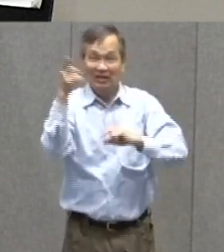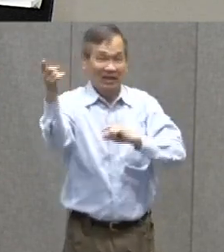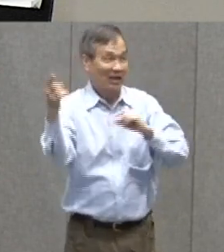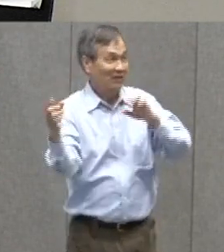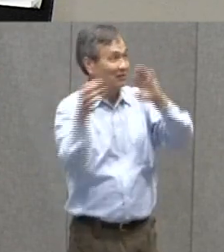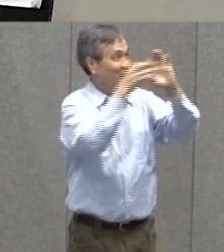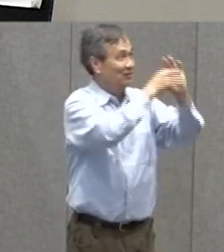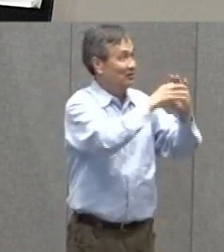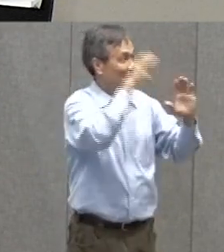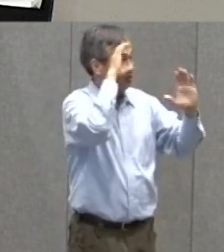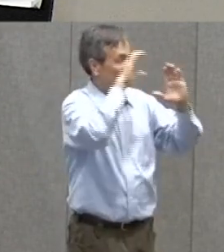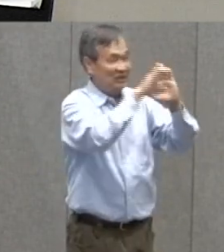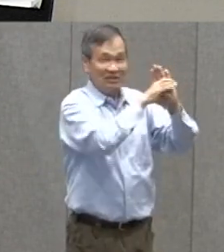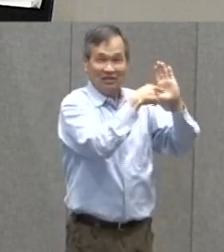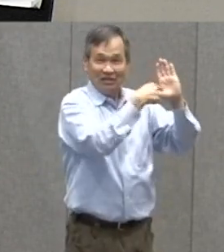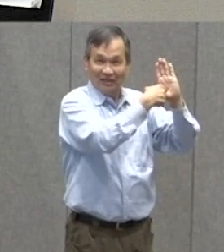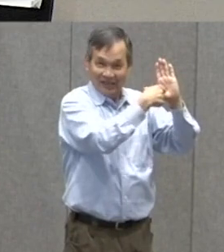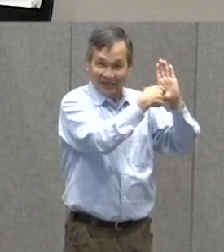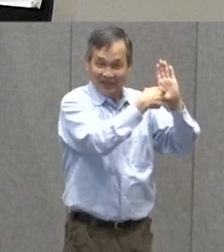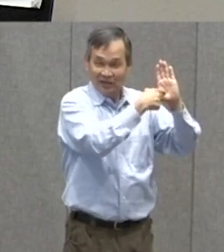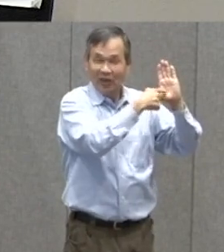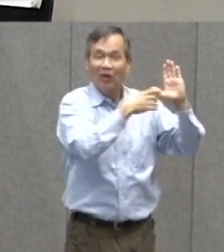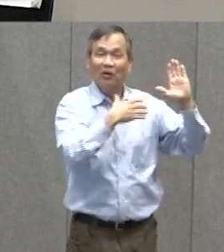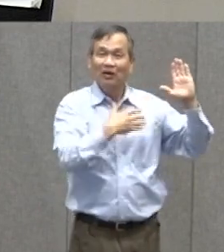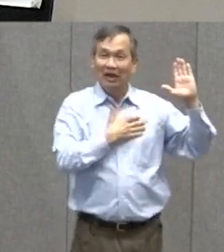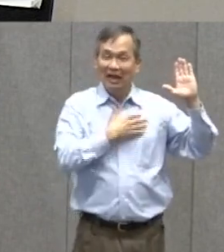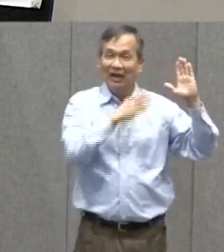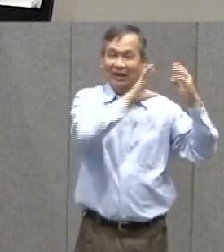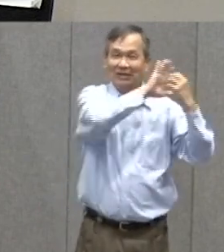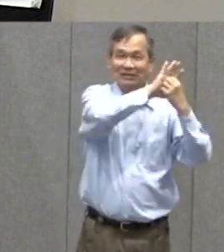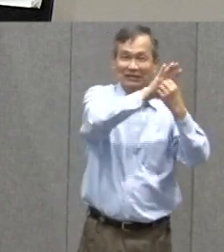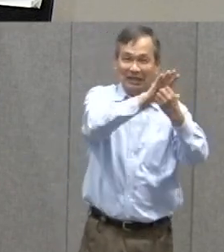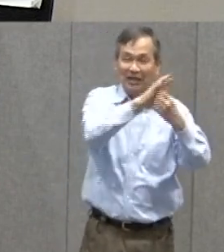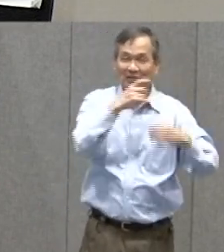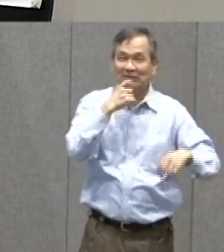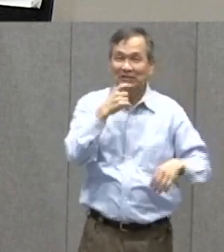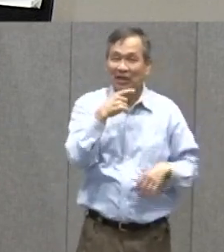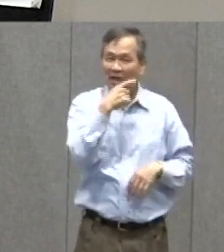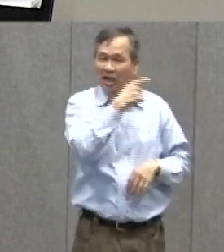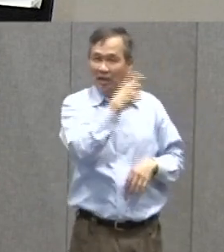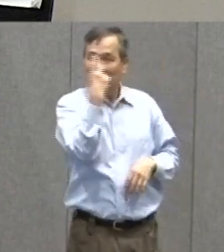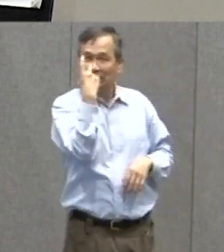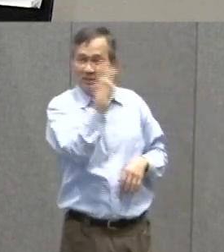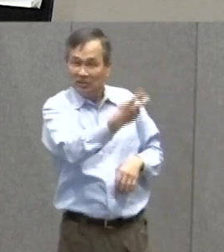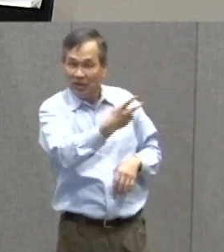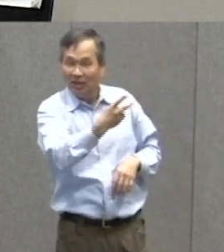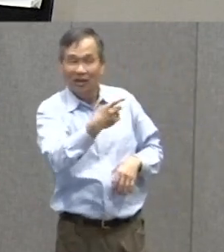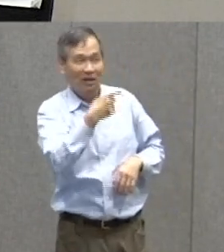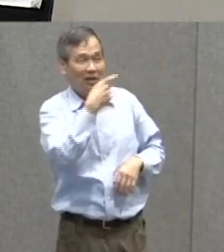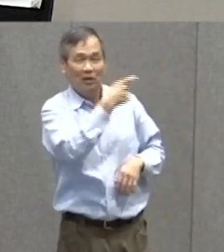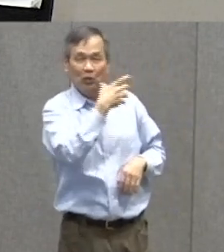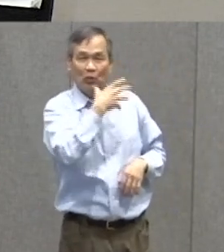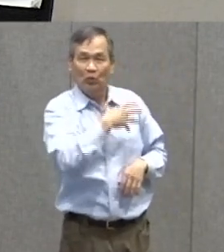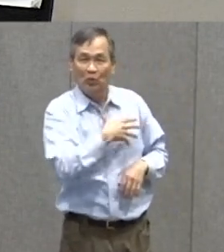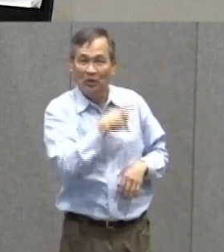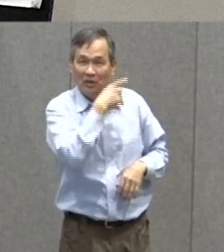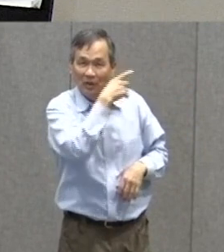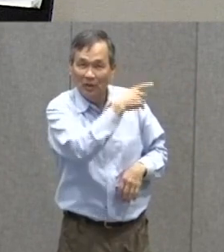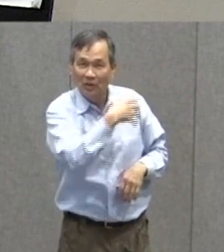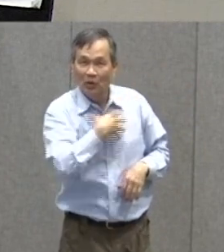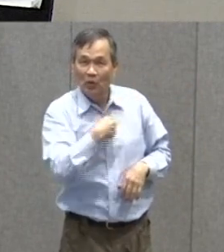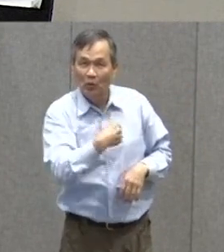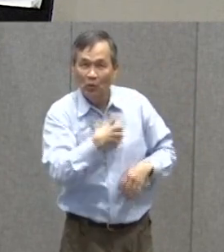in order for you to write the questions. So like my example I just gave you is that I was focusing on the lady here with a